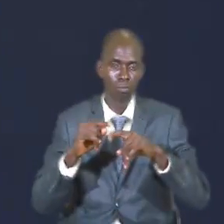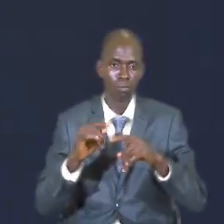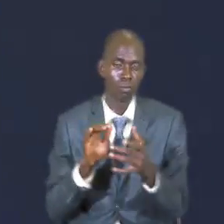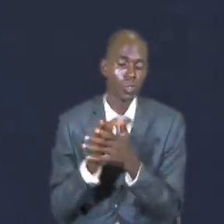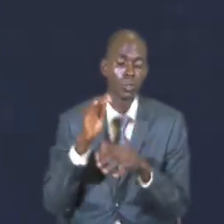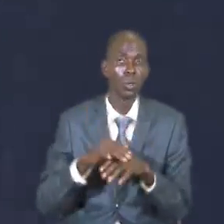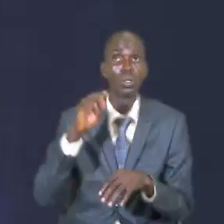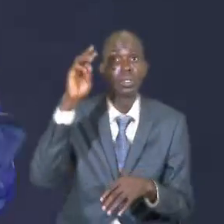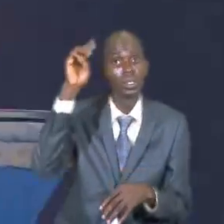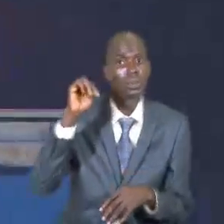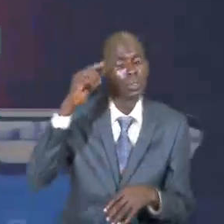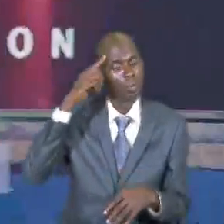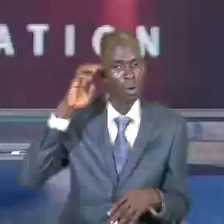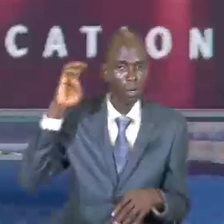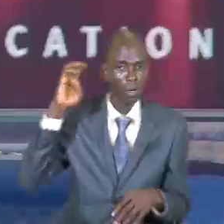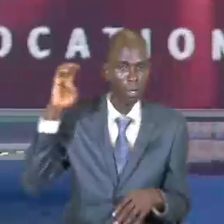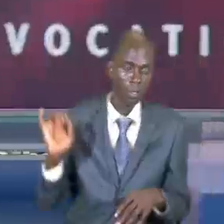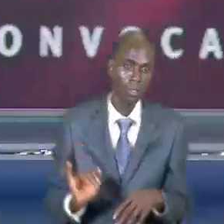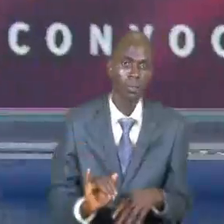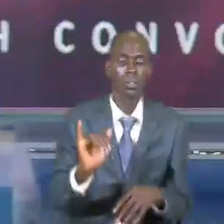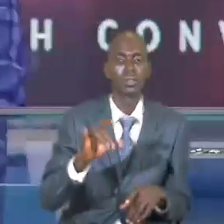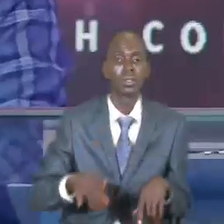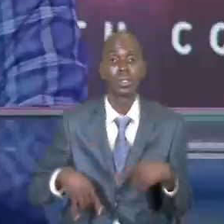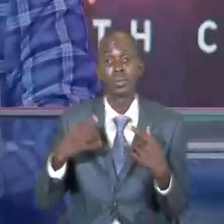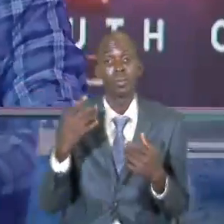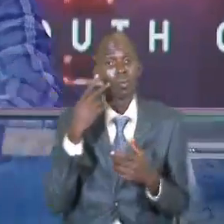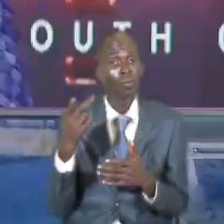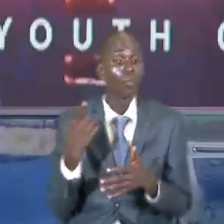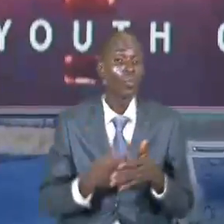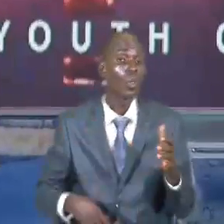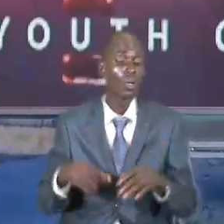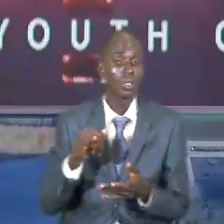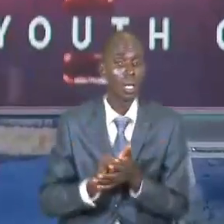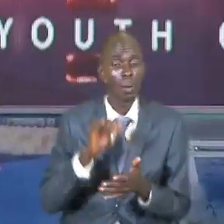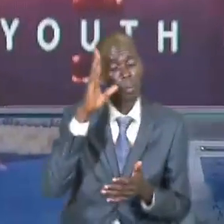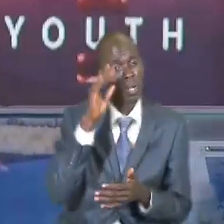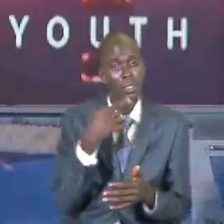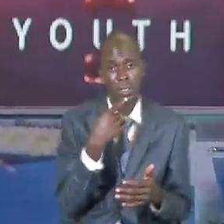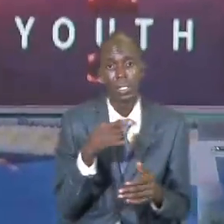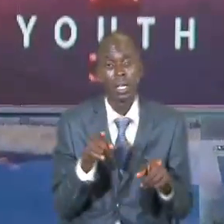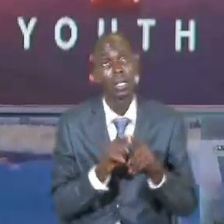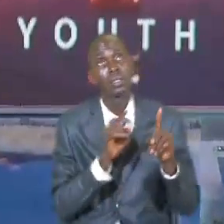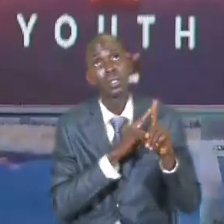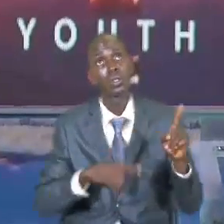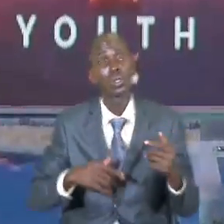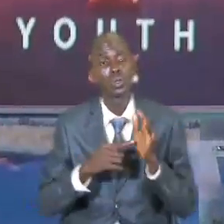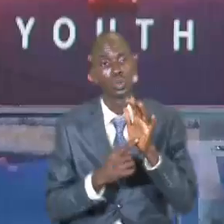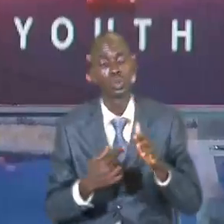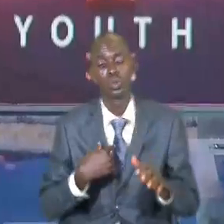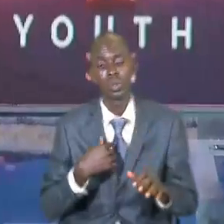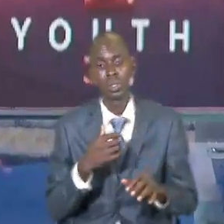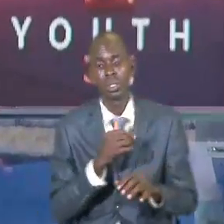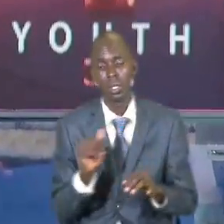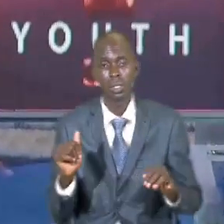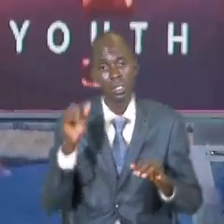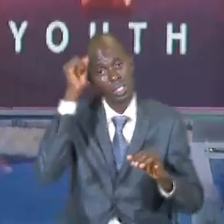apostle is saying is, as the Lord had mercy on me, he took me as a pattern, and he's going to have the same mercy